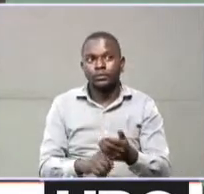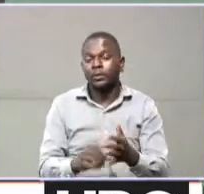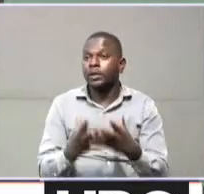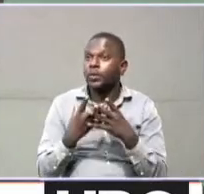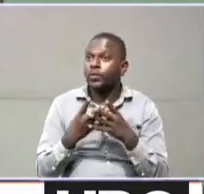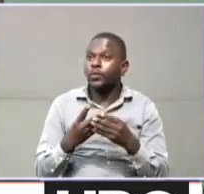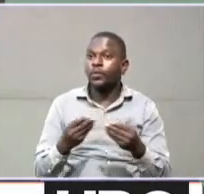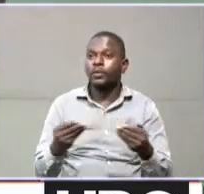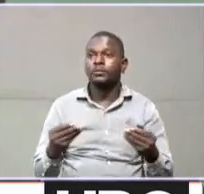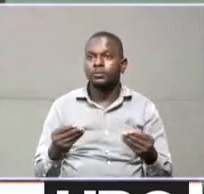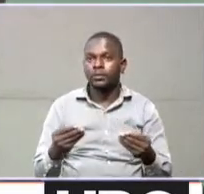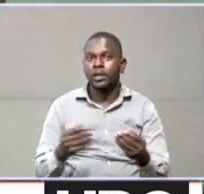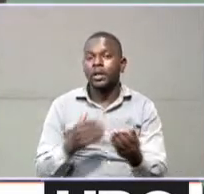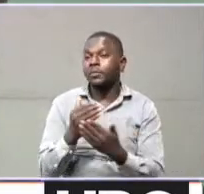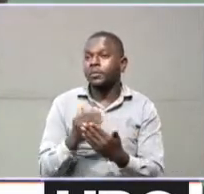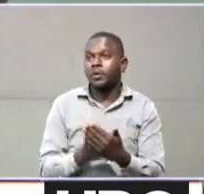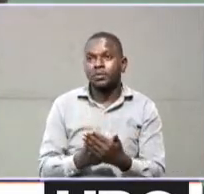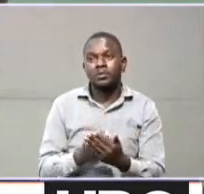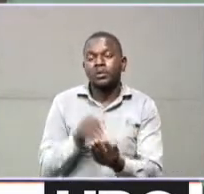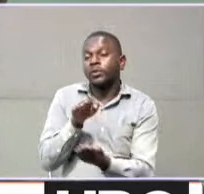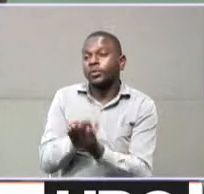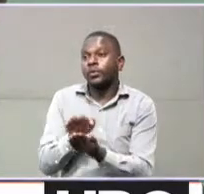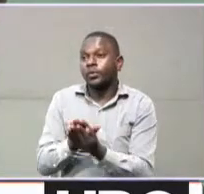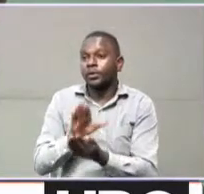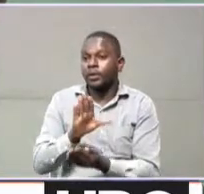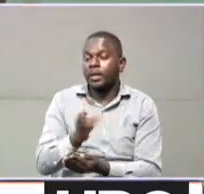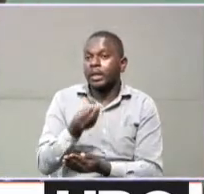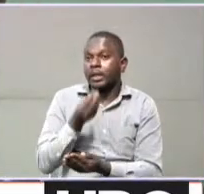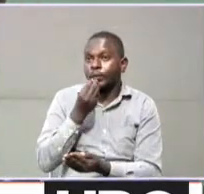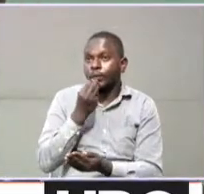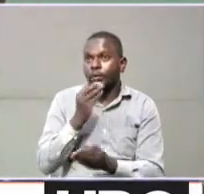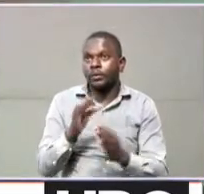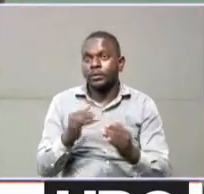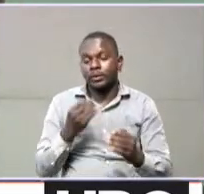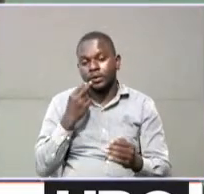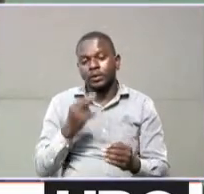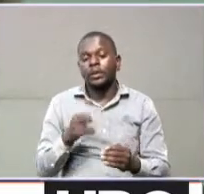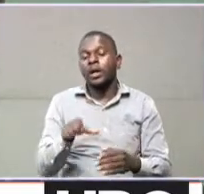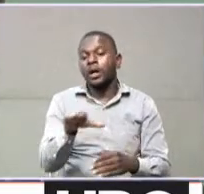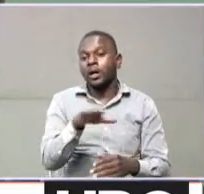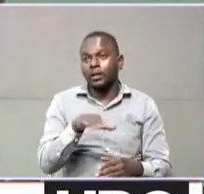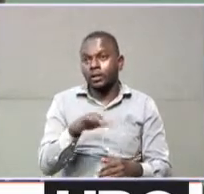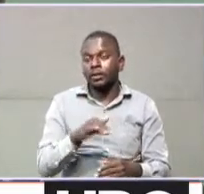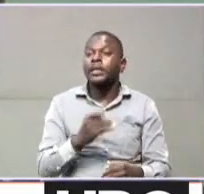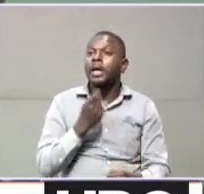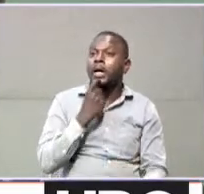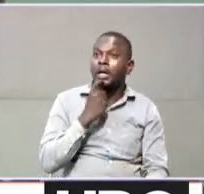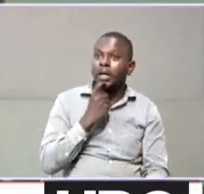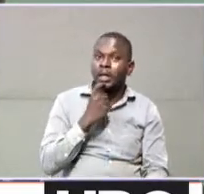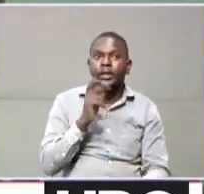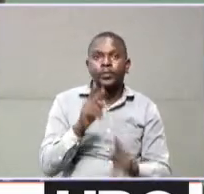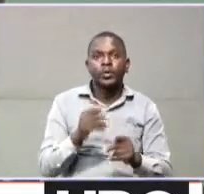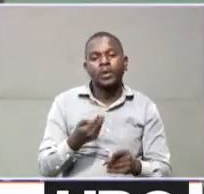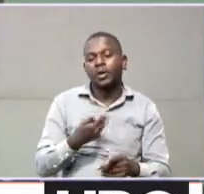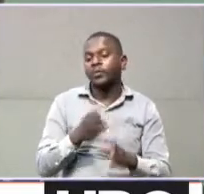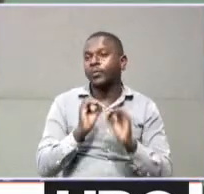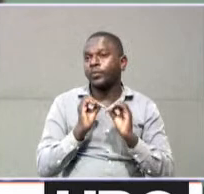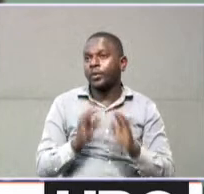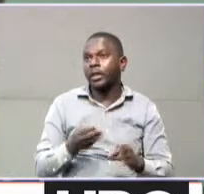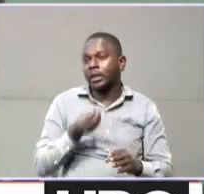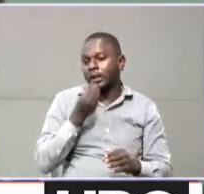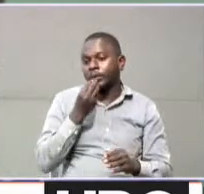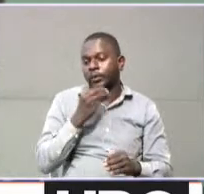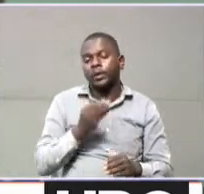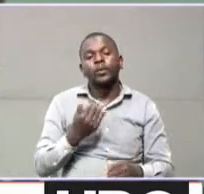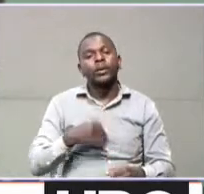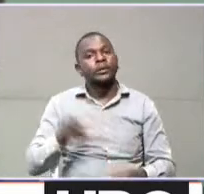losing because they cannot store their foods and then we find in one area like calamaria people lacking food i